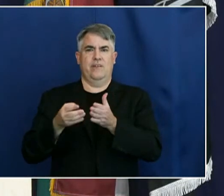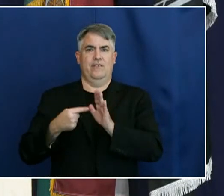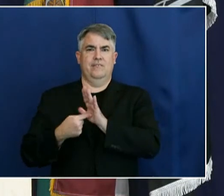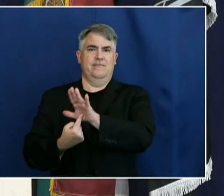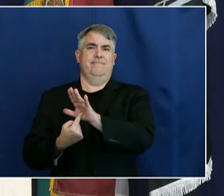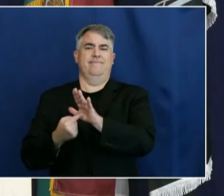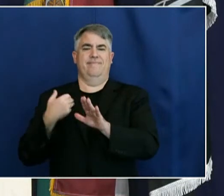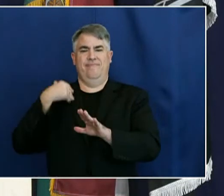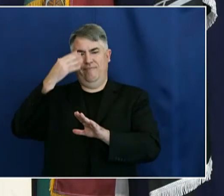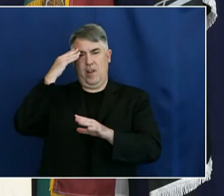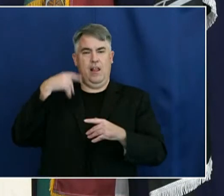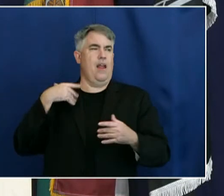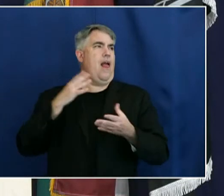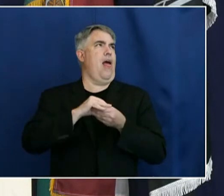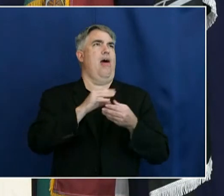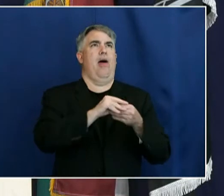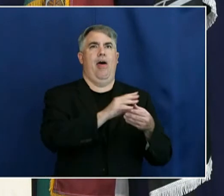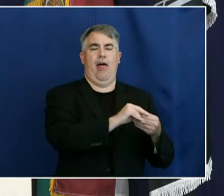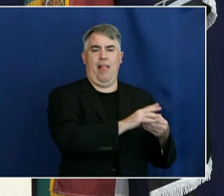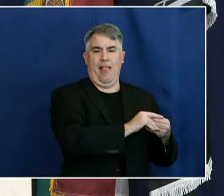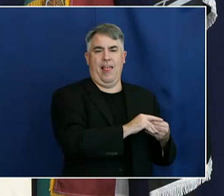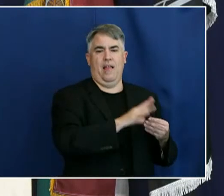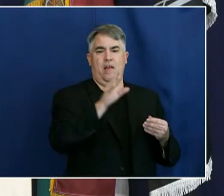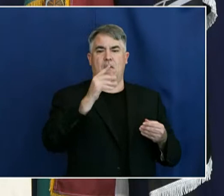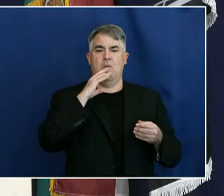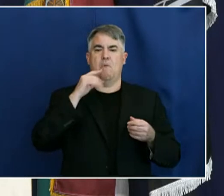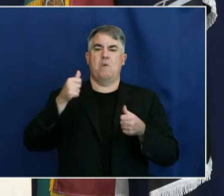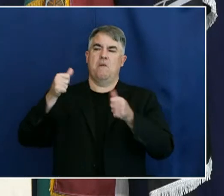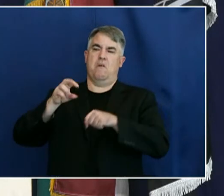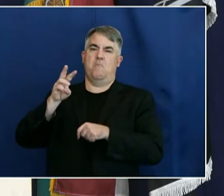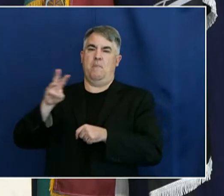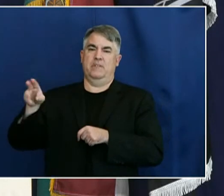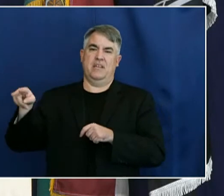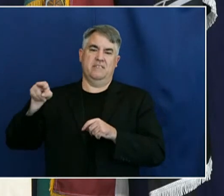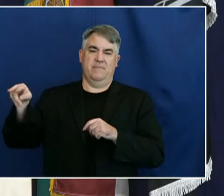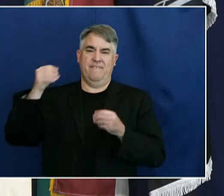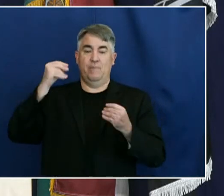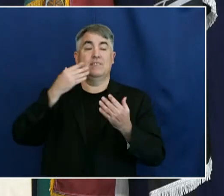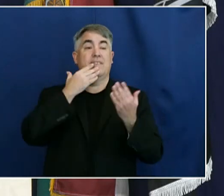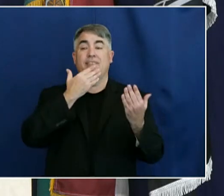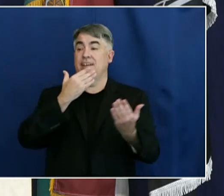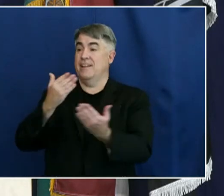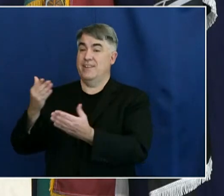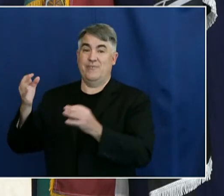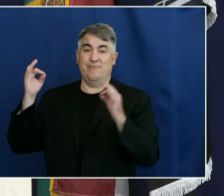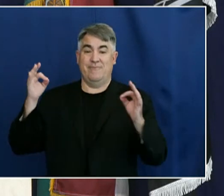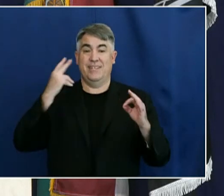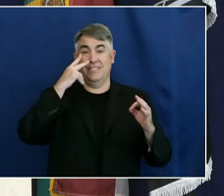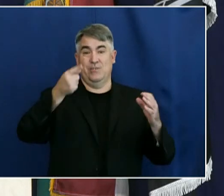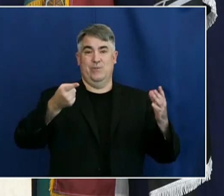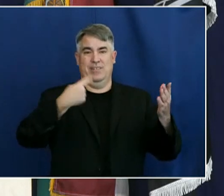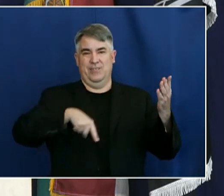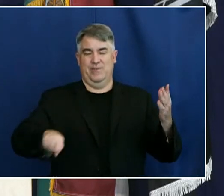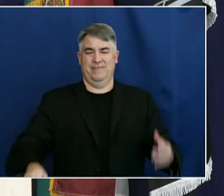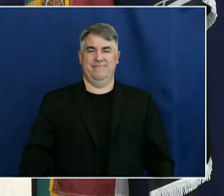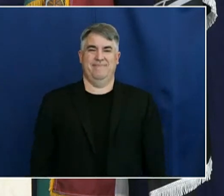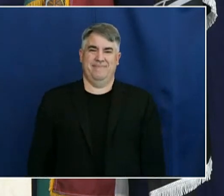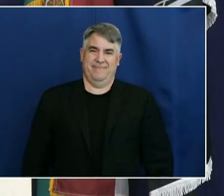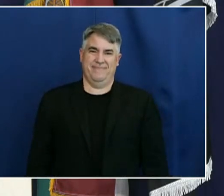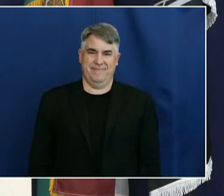think we covered most of the material in there. So with that, thank you everyone for tuning in, and we will be back with you next week. Thanks.